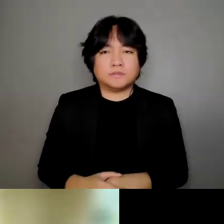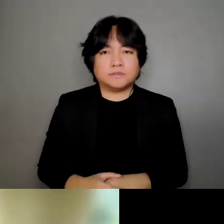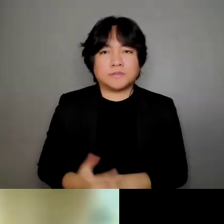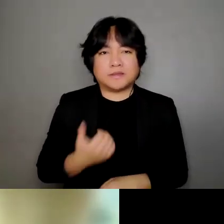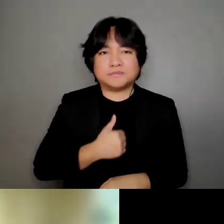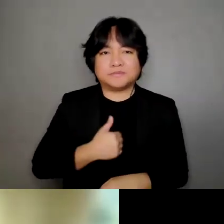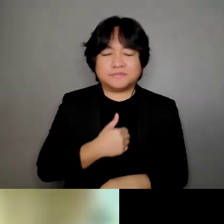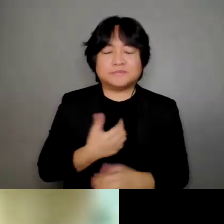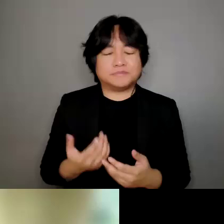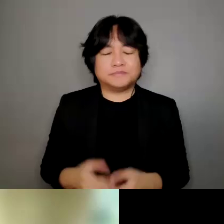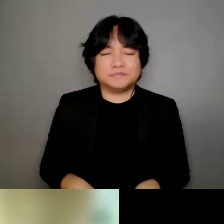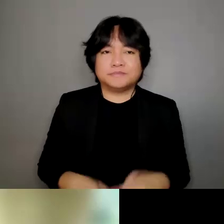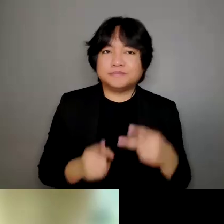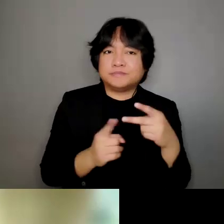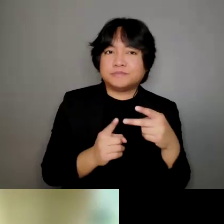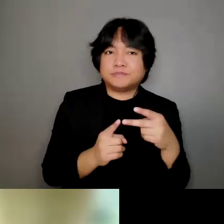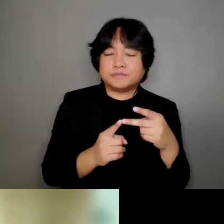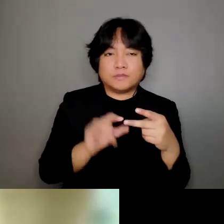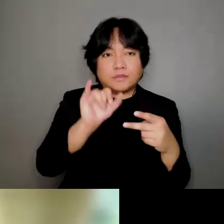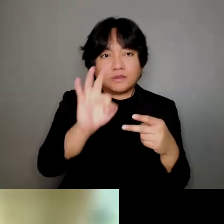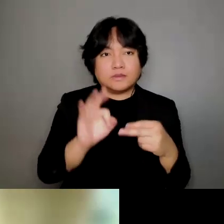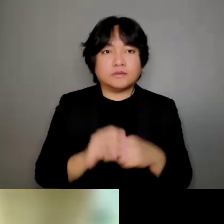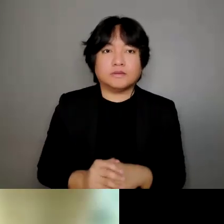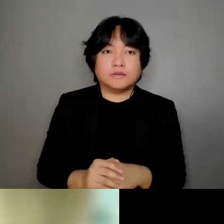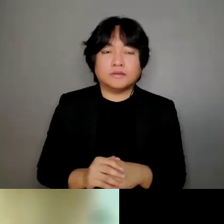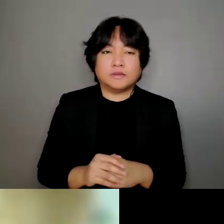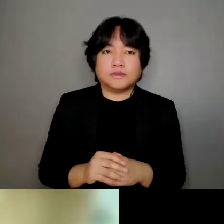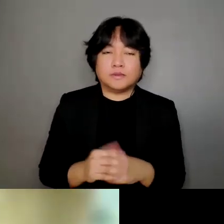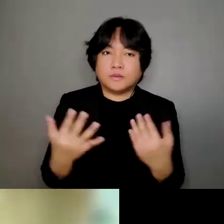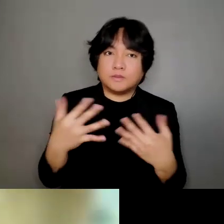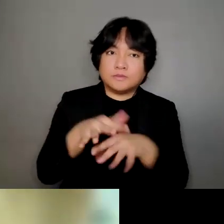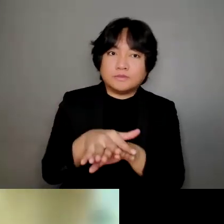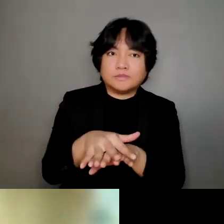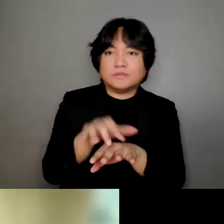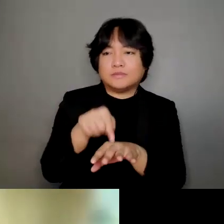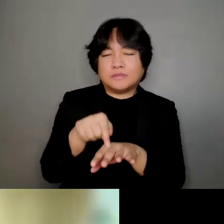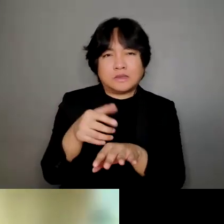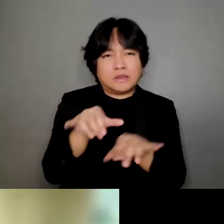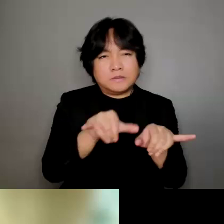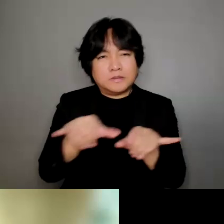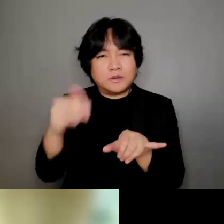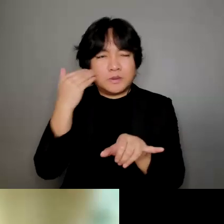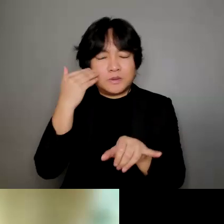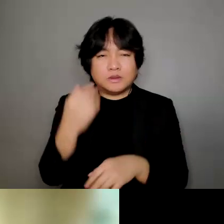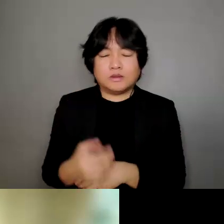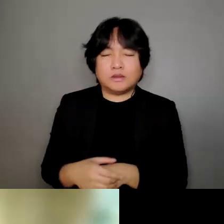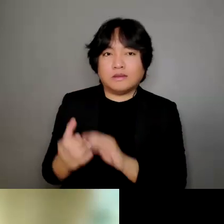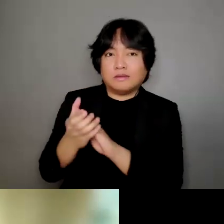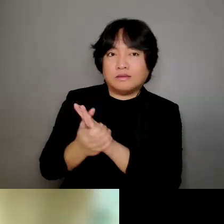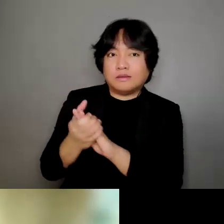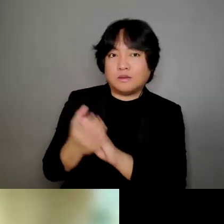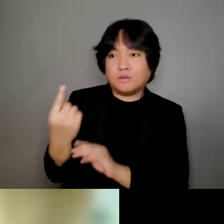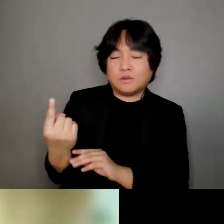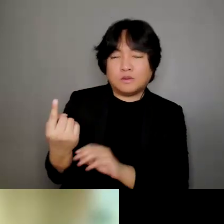Sorry. Second, if we combine several measures into a single score, yung usual na